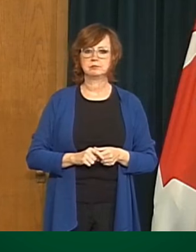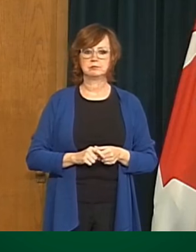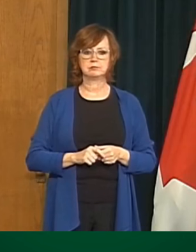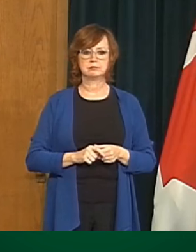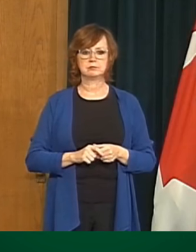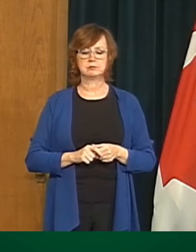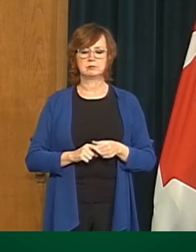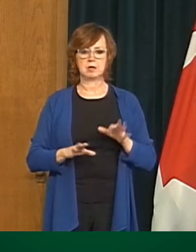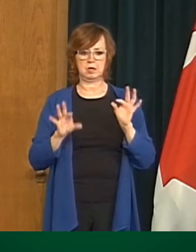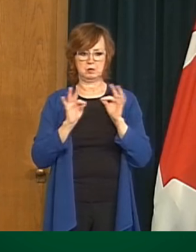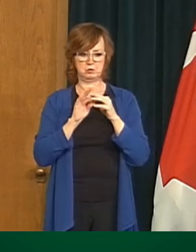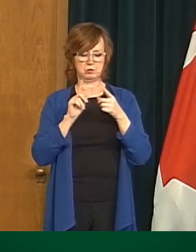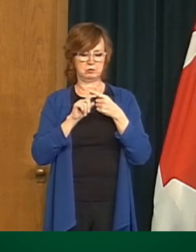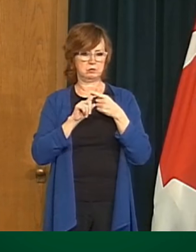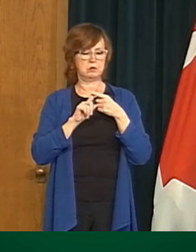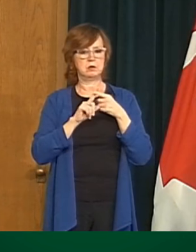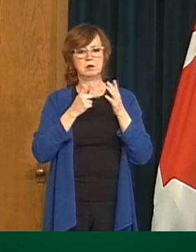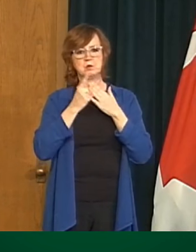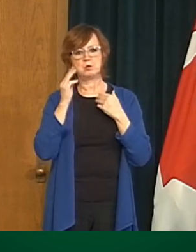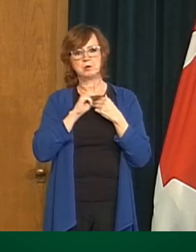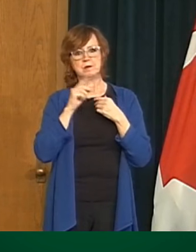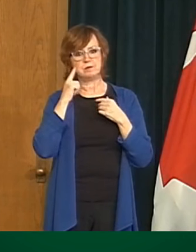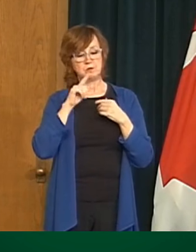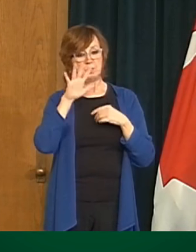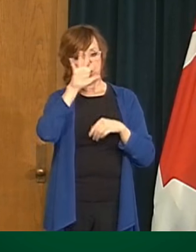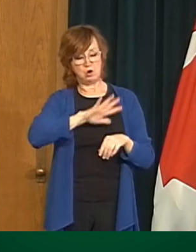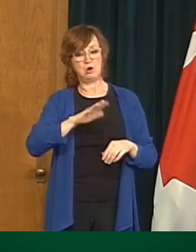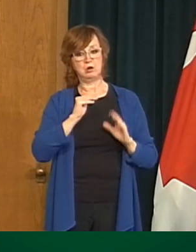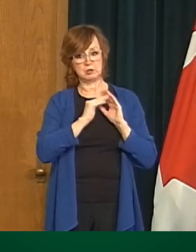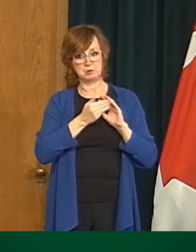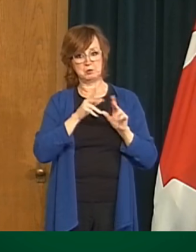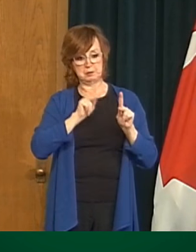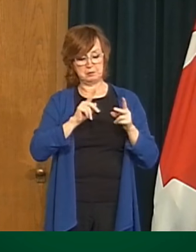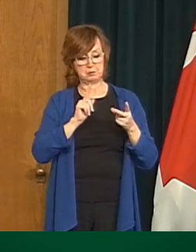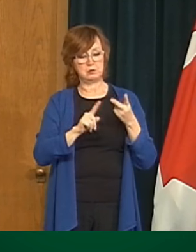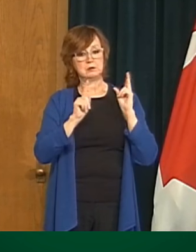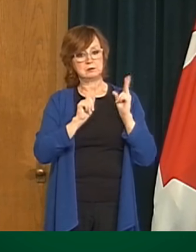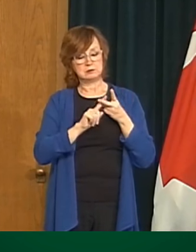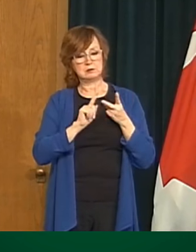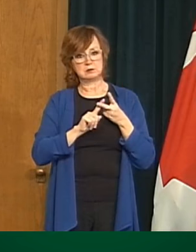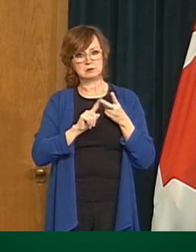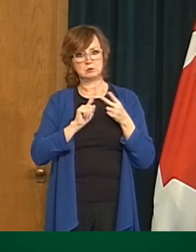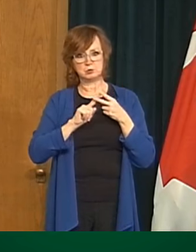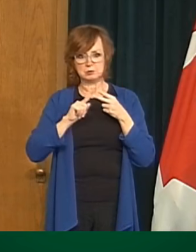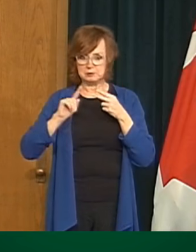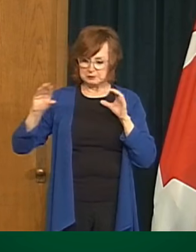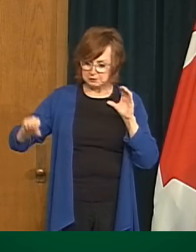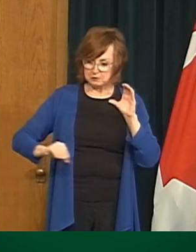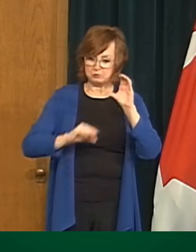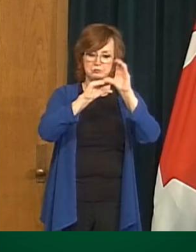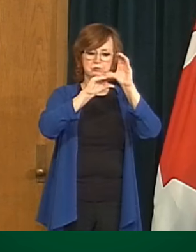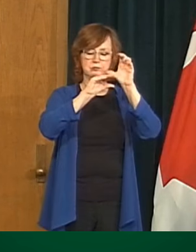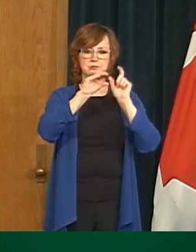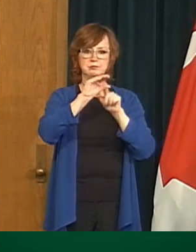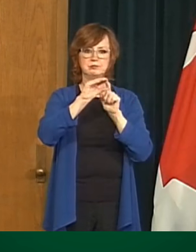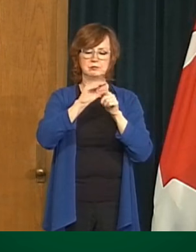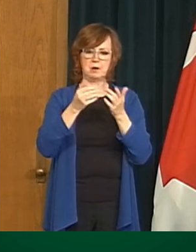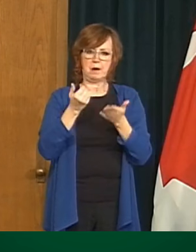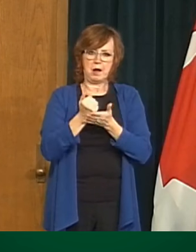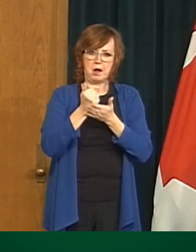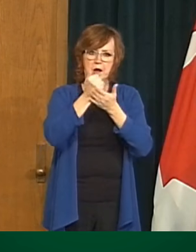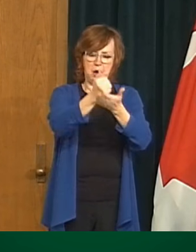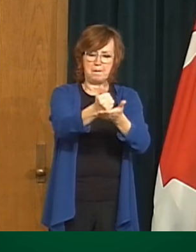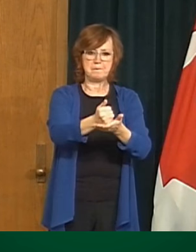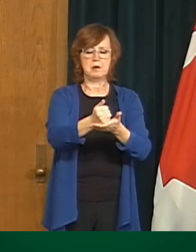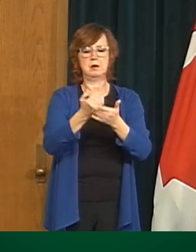place for all members of our community, but two, ensure that we are able to augment or enhance the